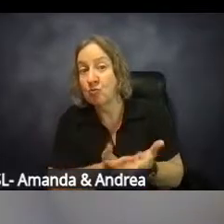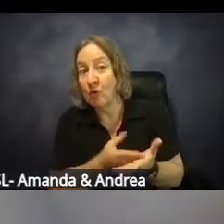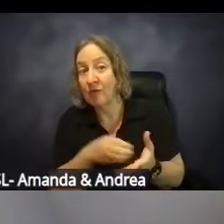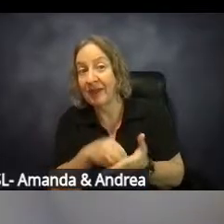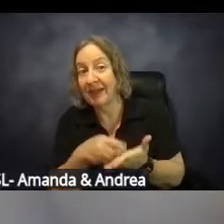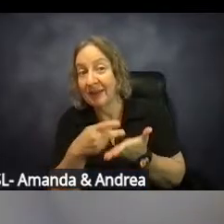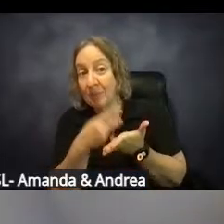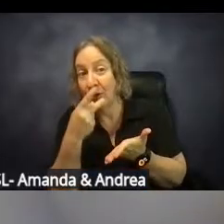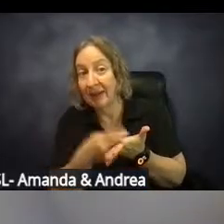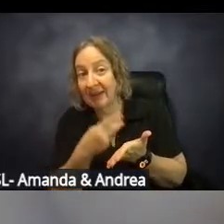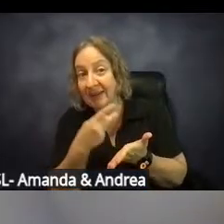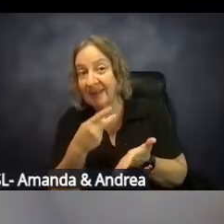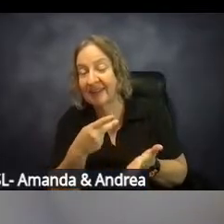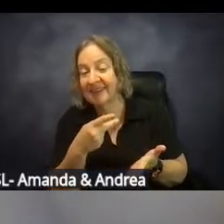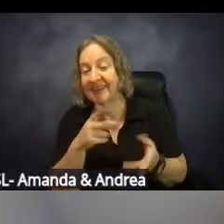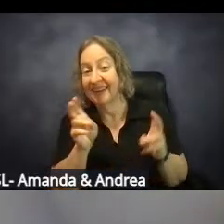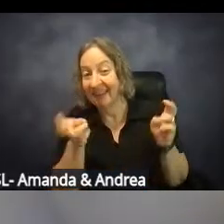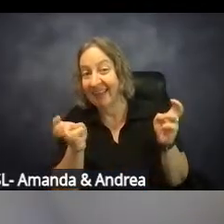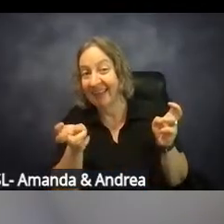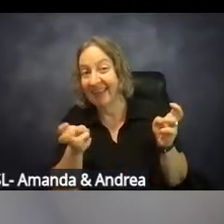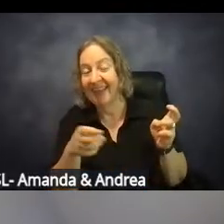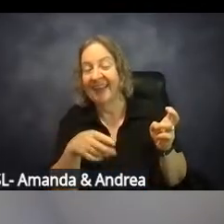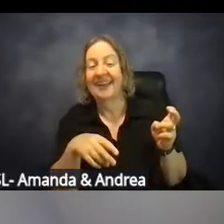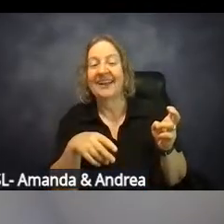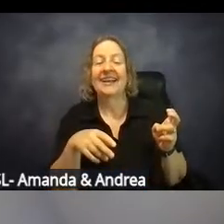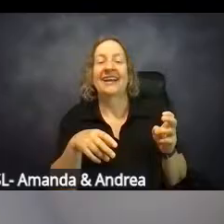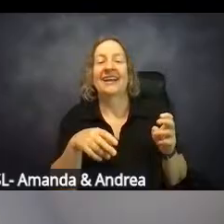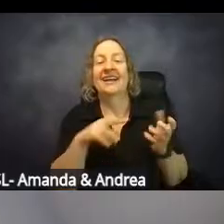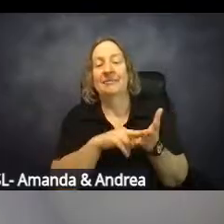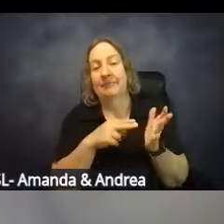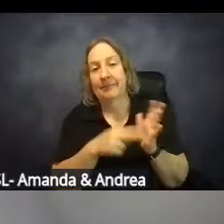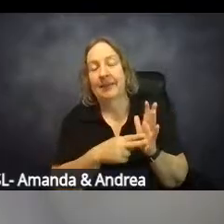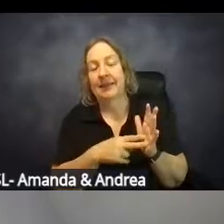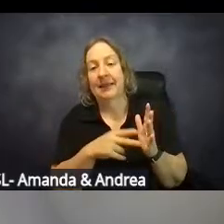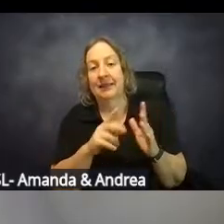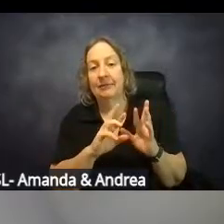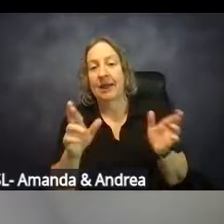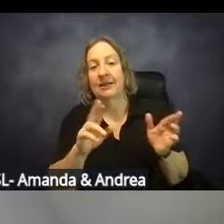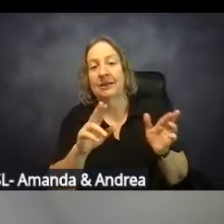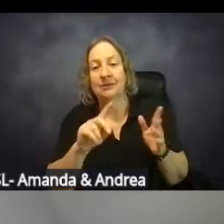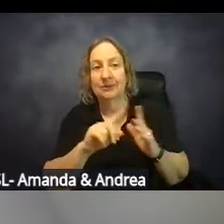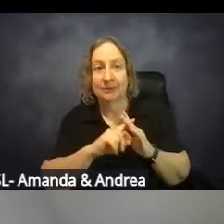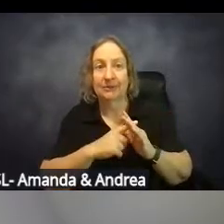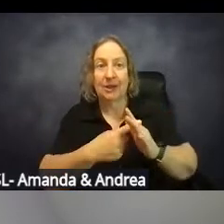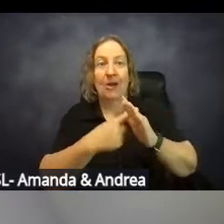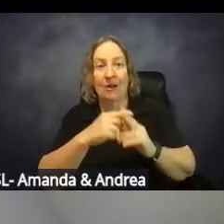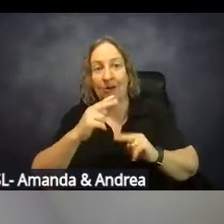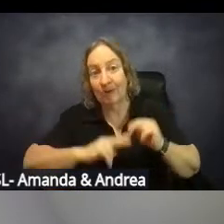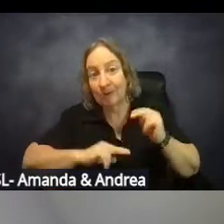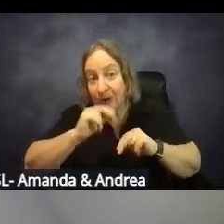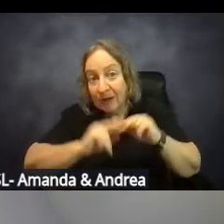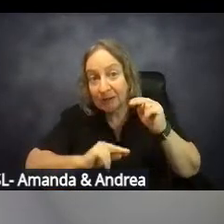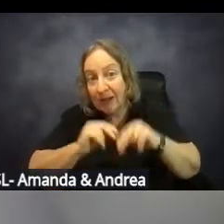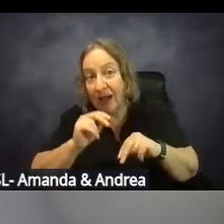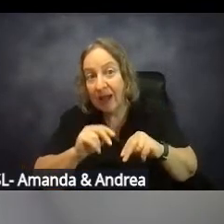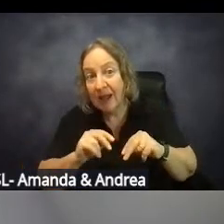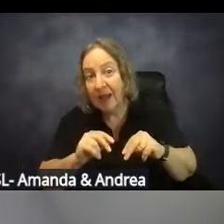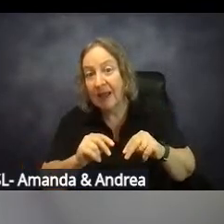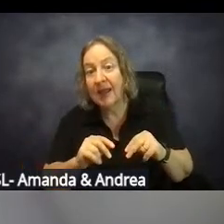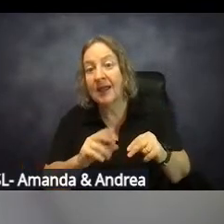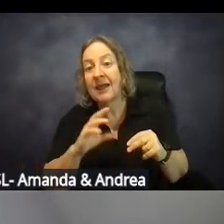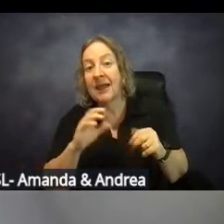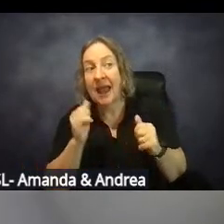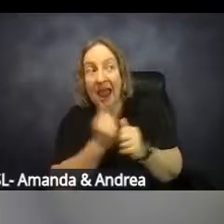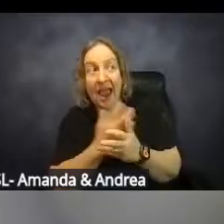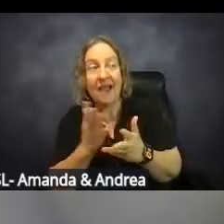So we're getting ready to start the construction phase, and all of the good